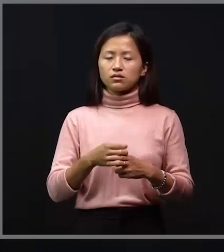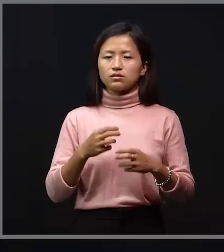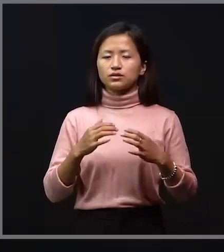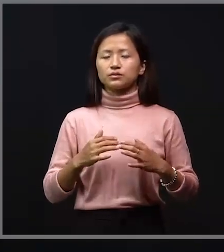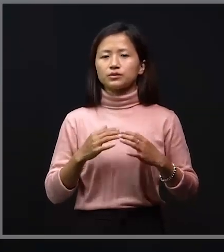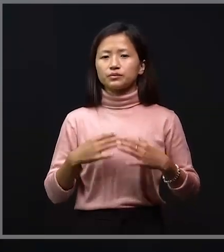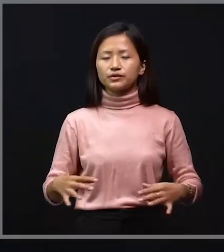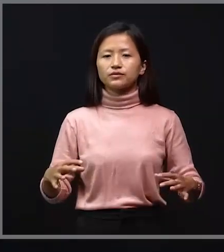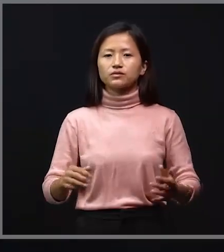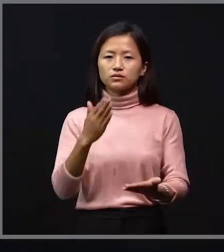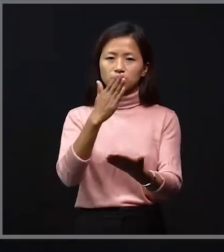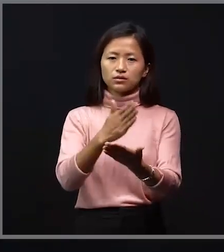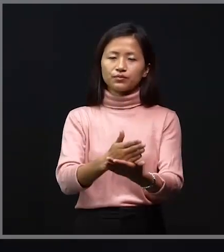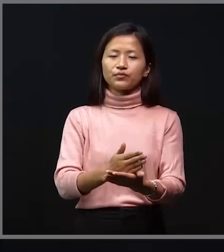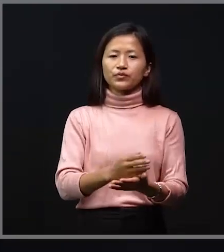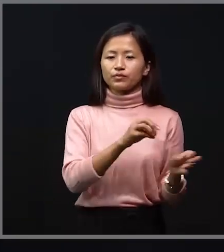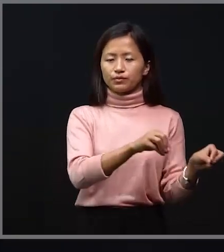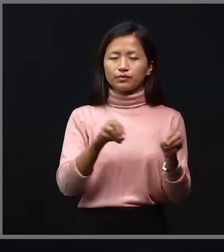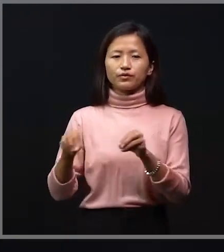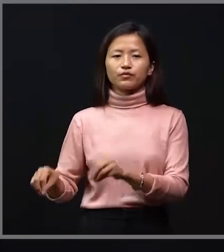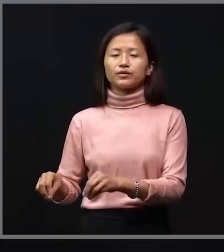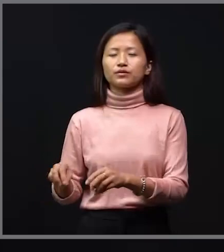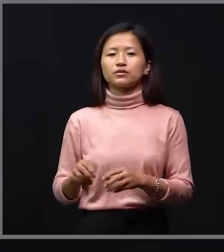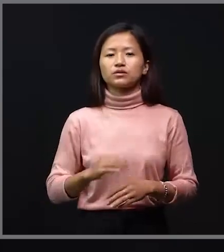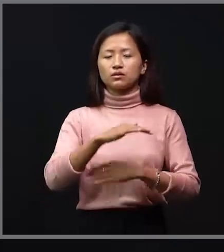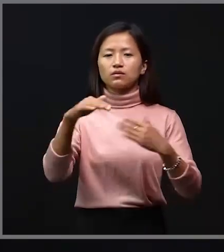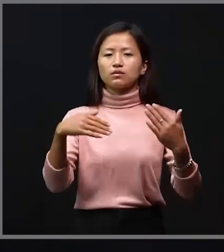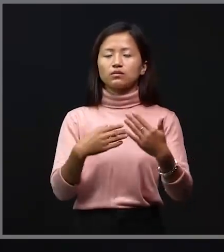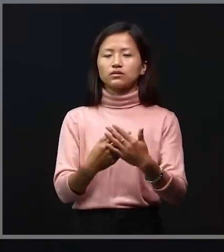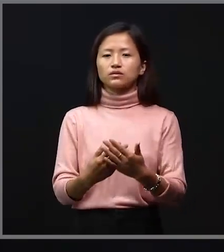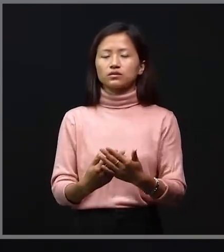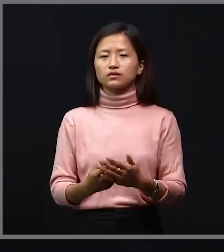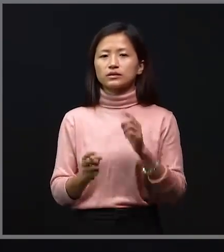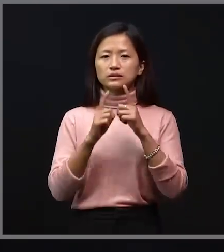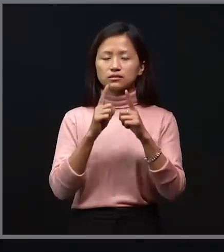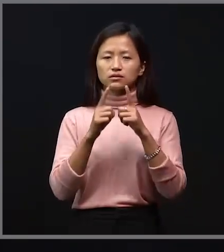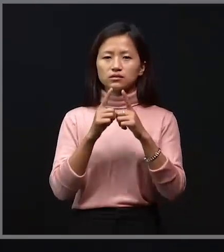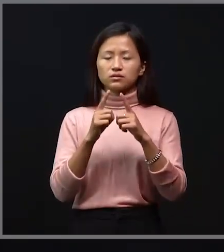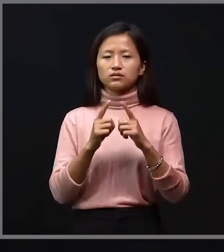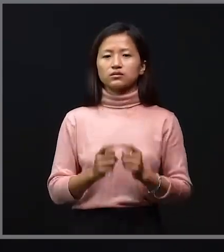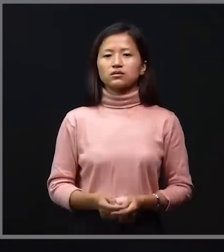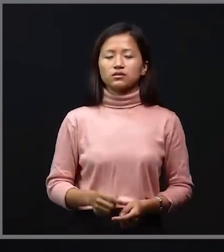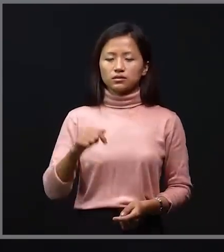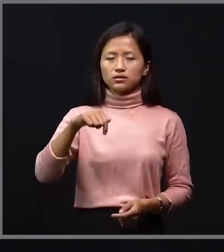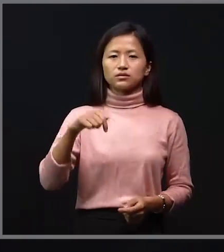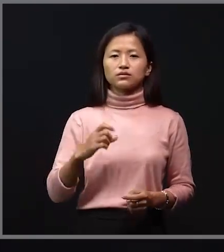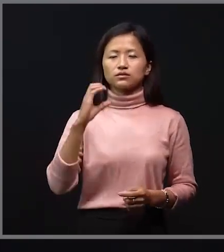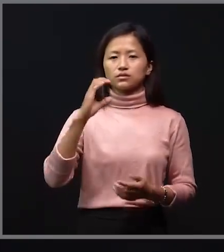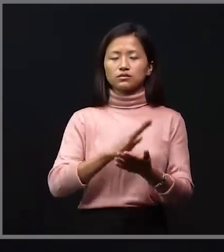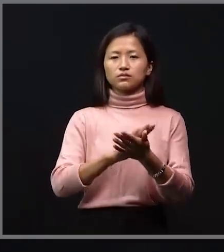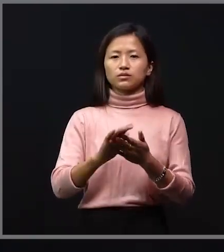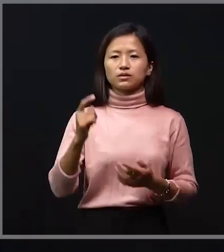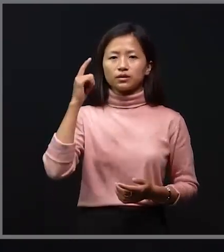order to stop the movement. Okay, so all these we have discussed in this chapter. So